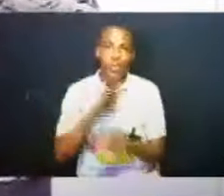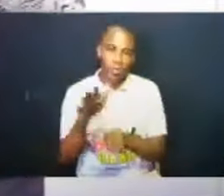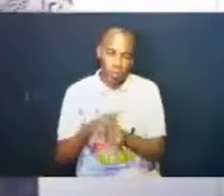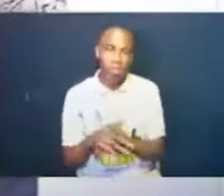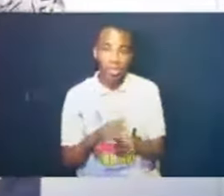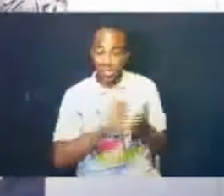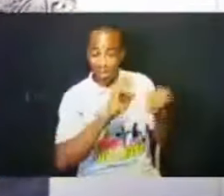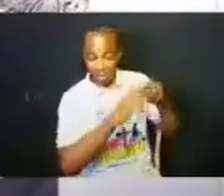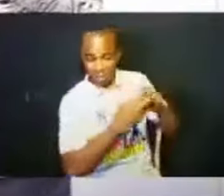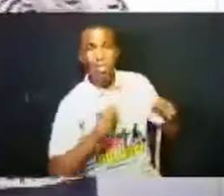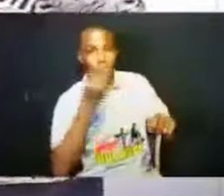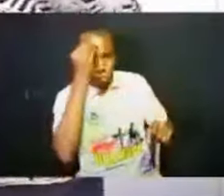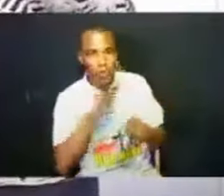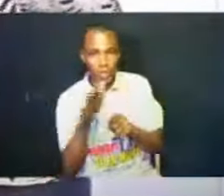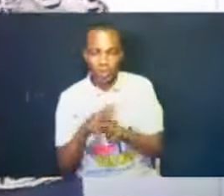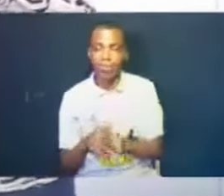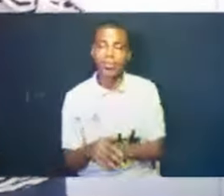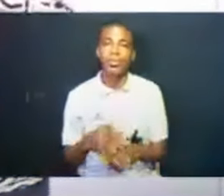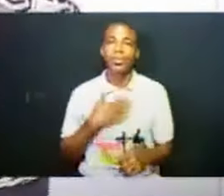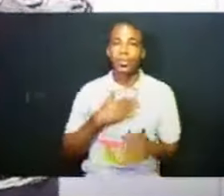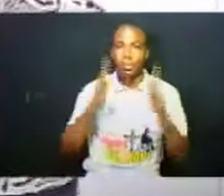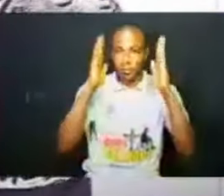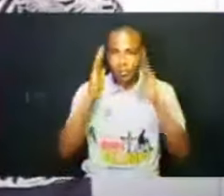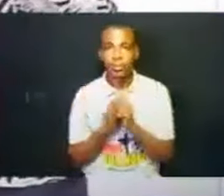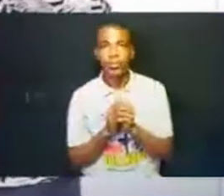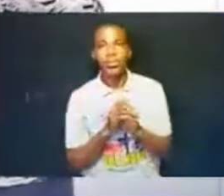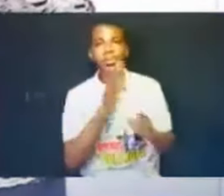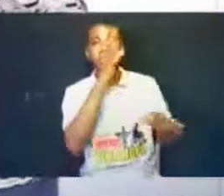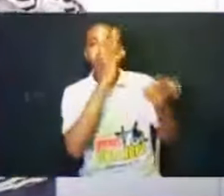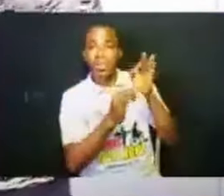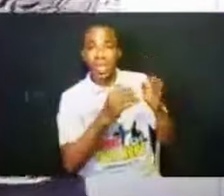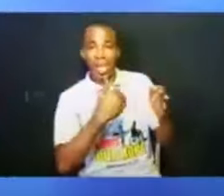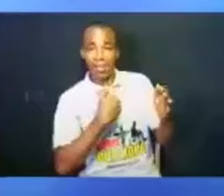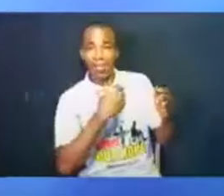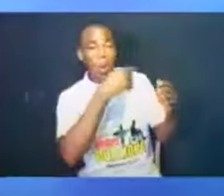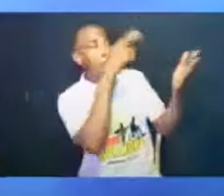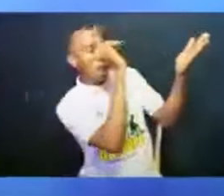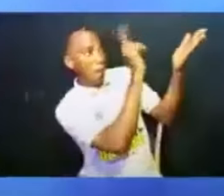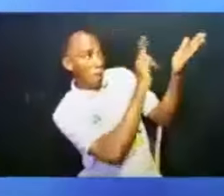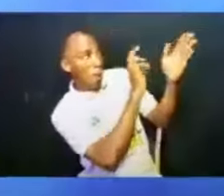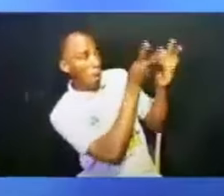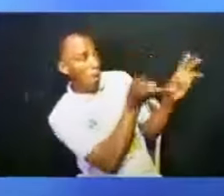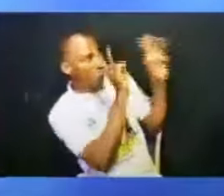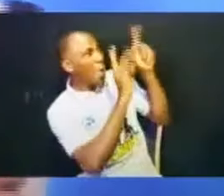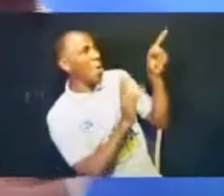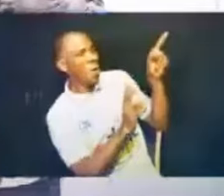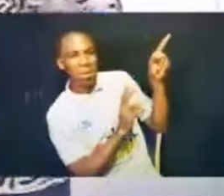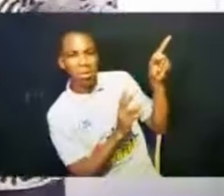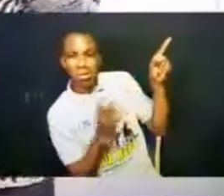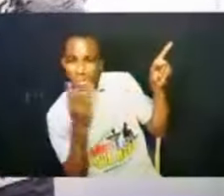Serious matter. Now listen. If you have all this on your wall, how can you